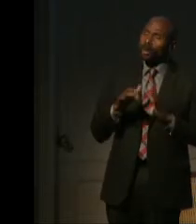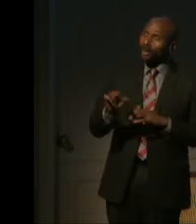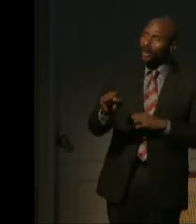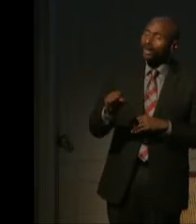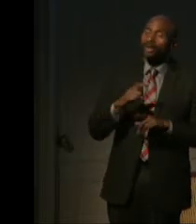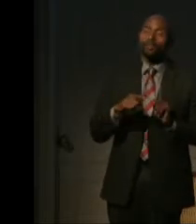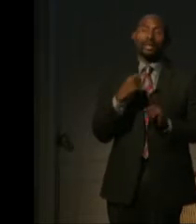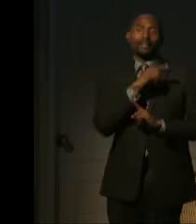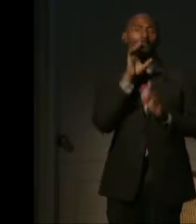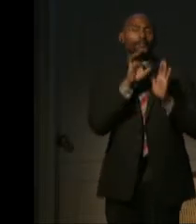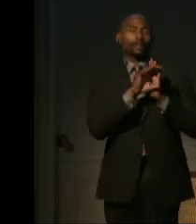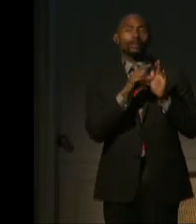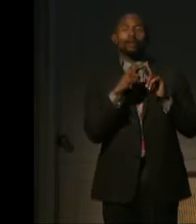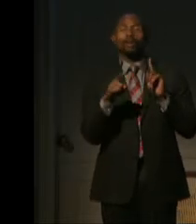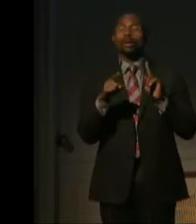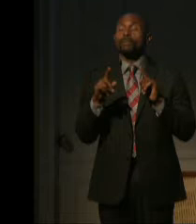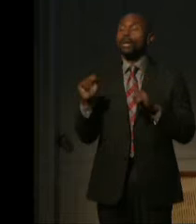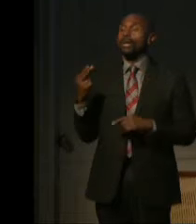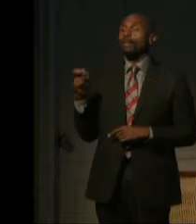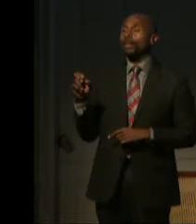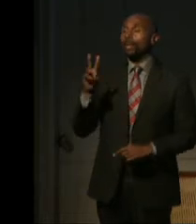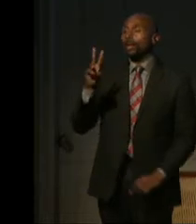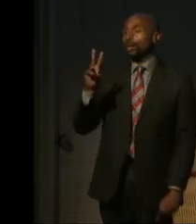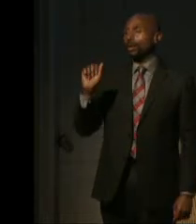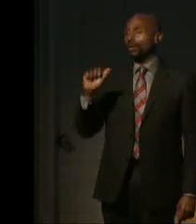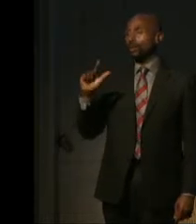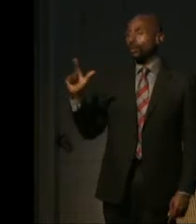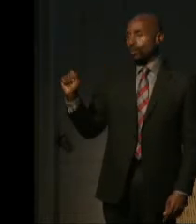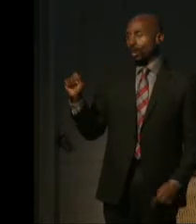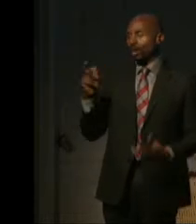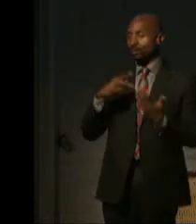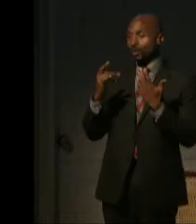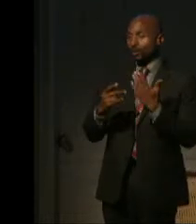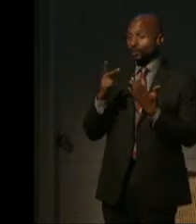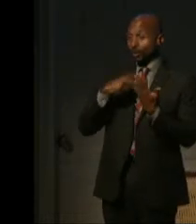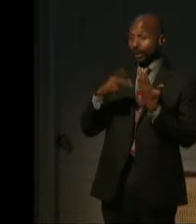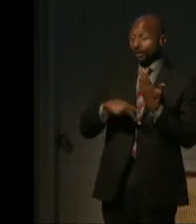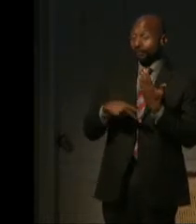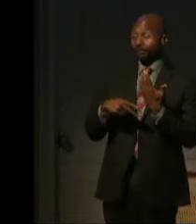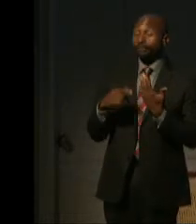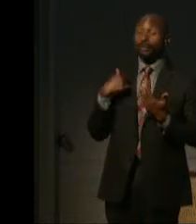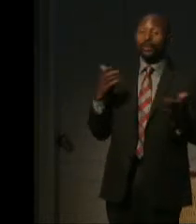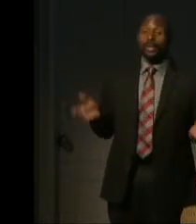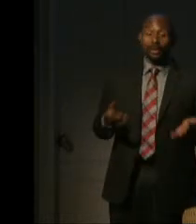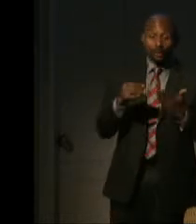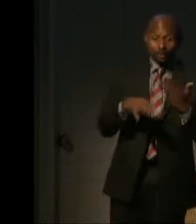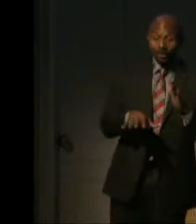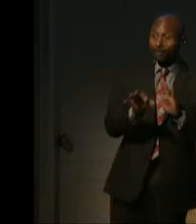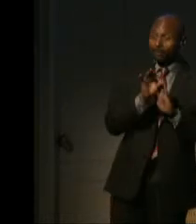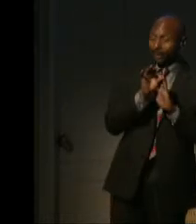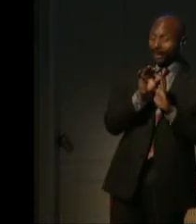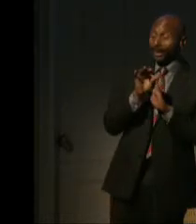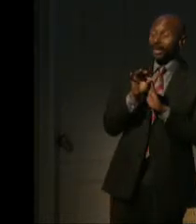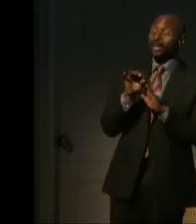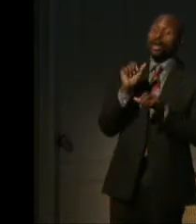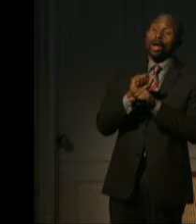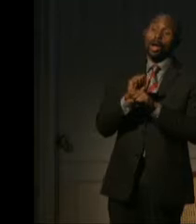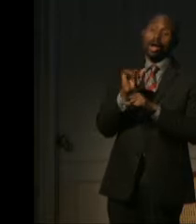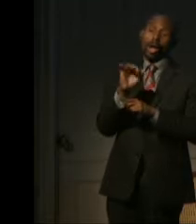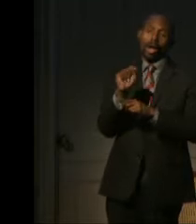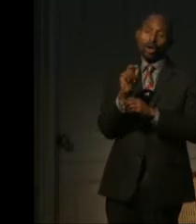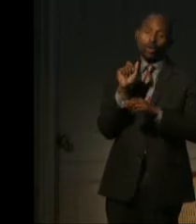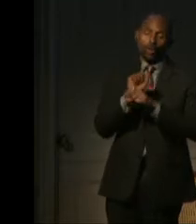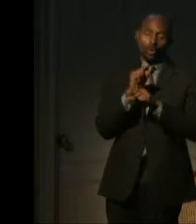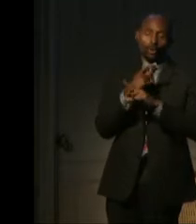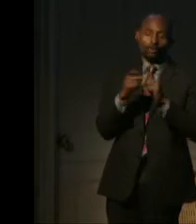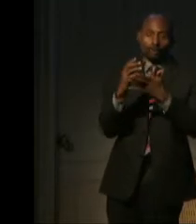a photo from the Walls program. Students are encouraged to select a work of art from the collection and to live with that work of art